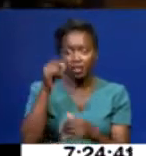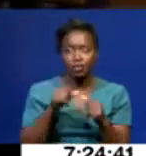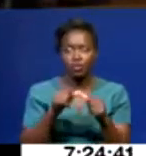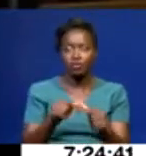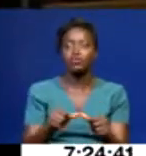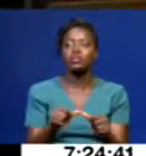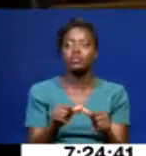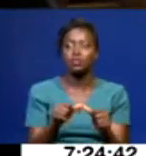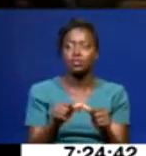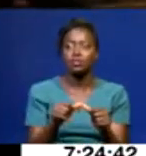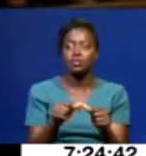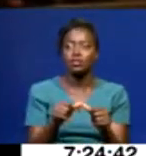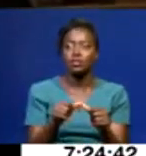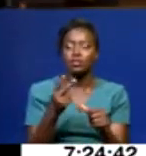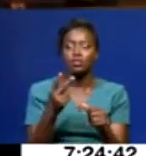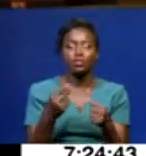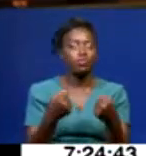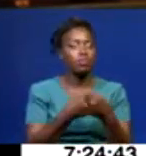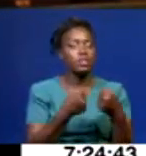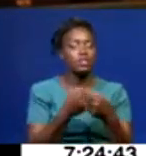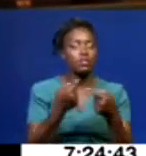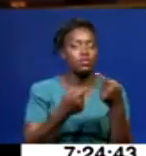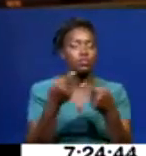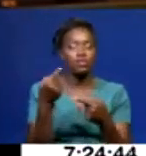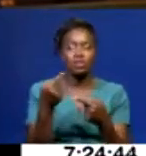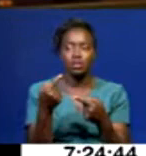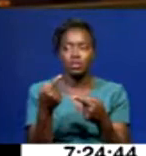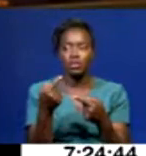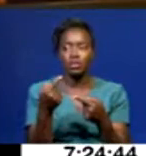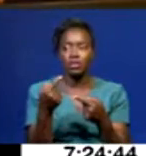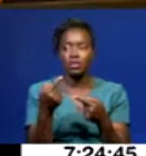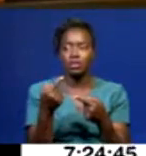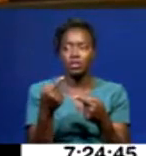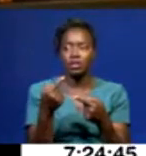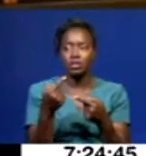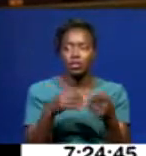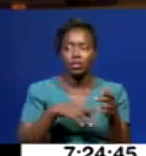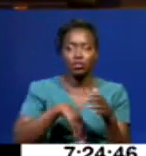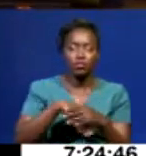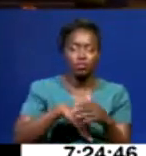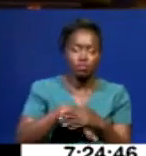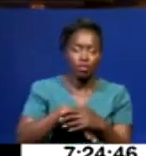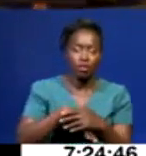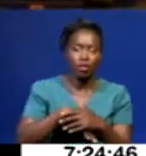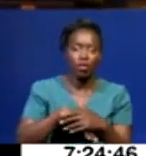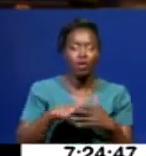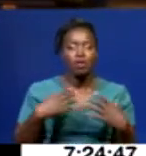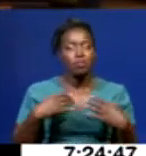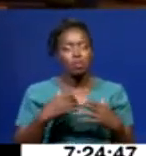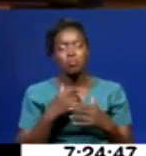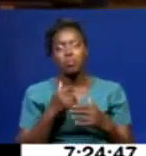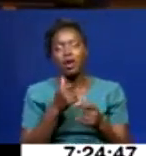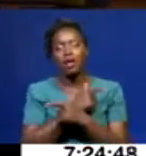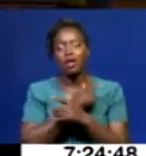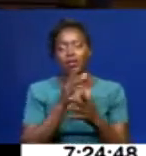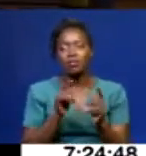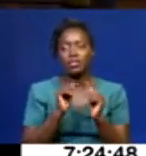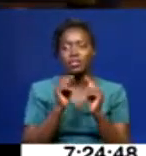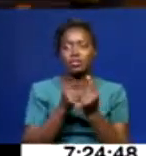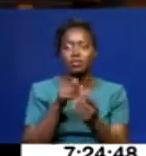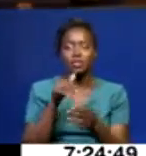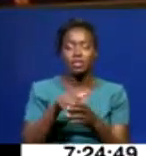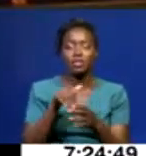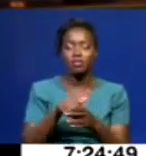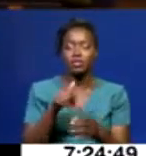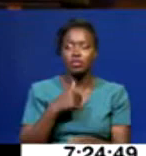in two matches to win. So, and for the football fans, I have also to say, really, our team, and including me,